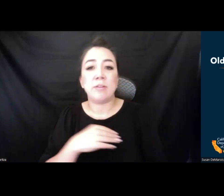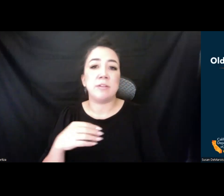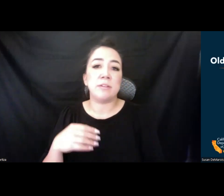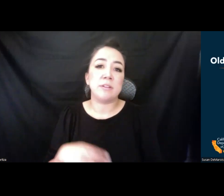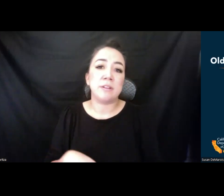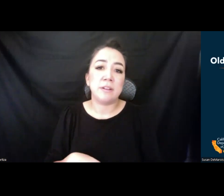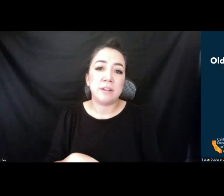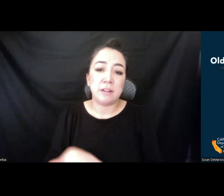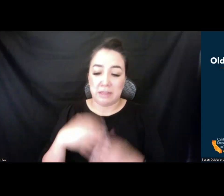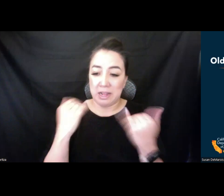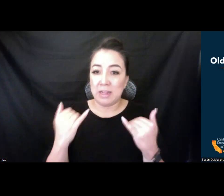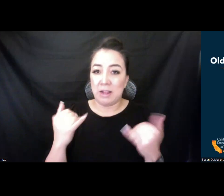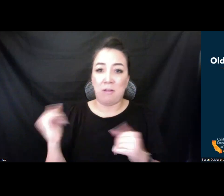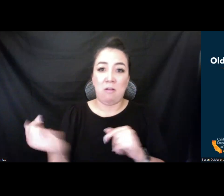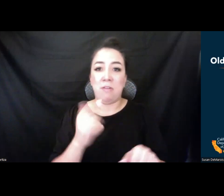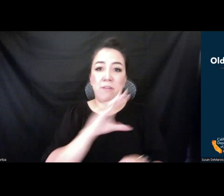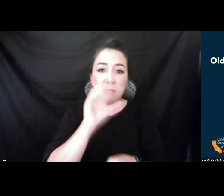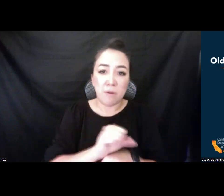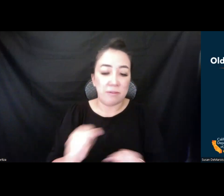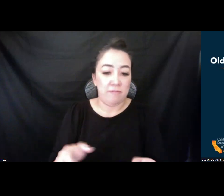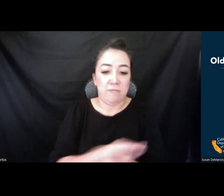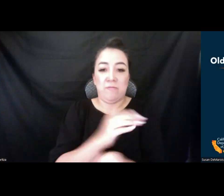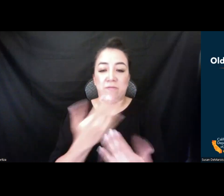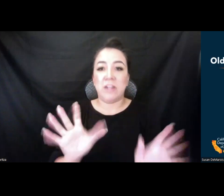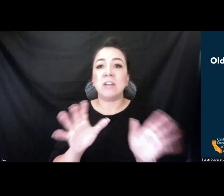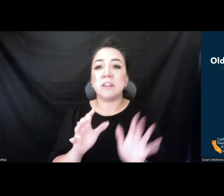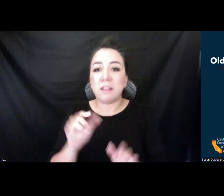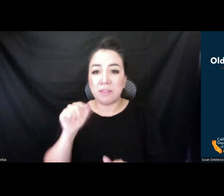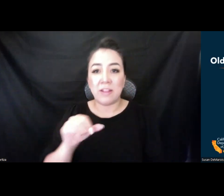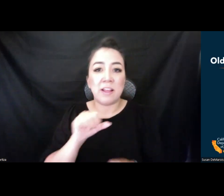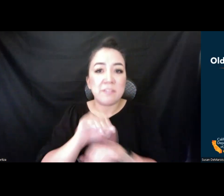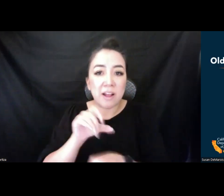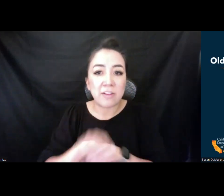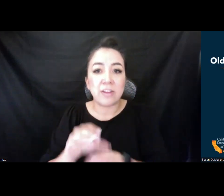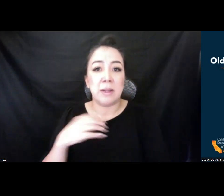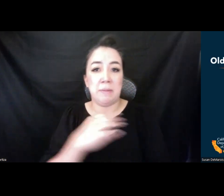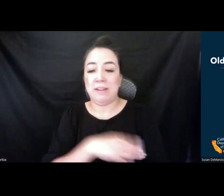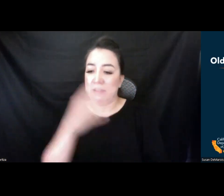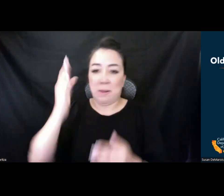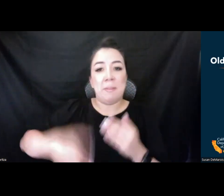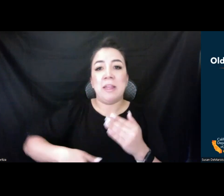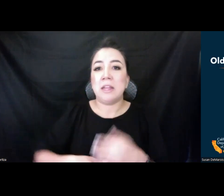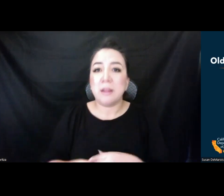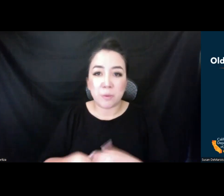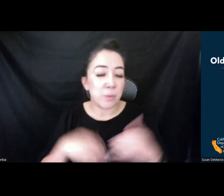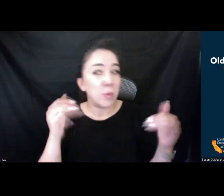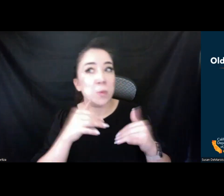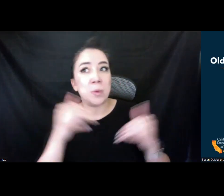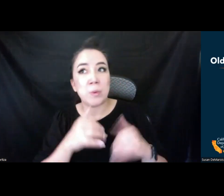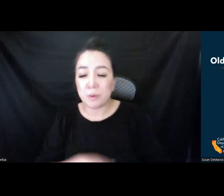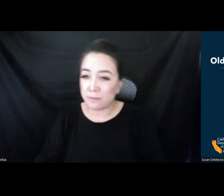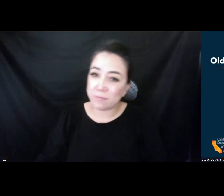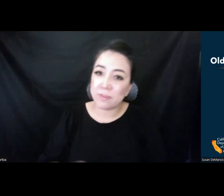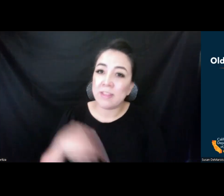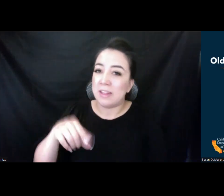As of today, all of our appointments are now filled, and this advisory committee is complete. So this is the group we get